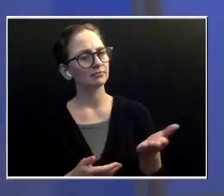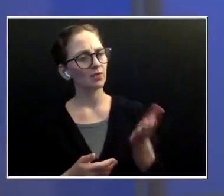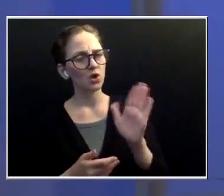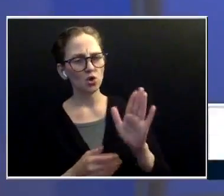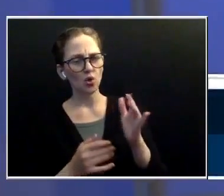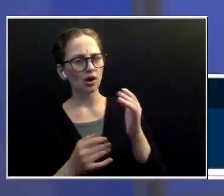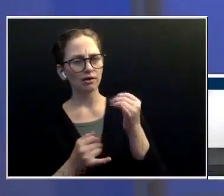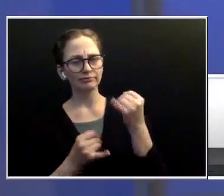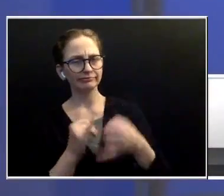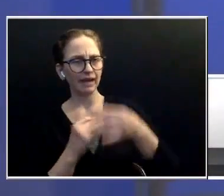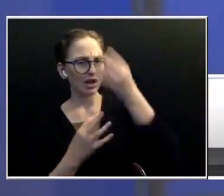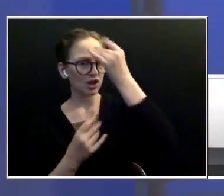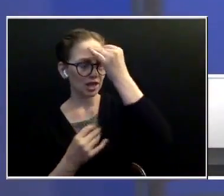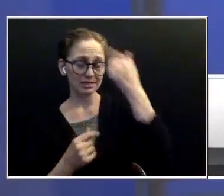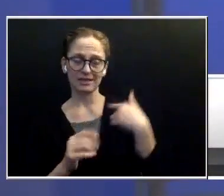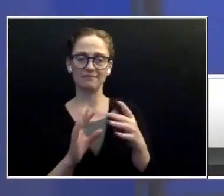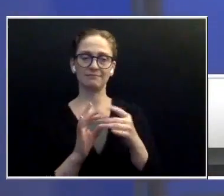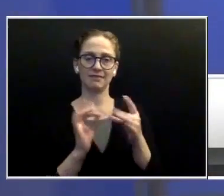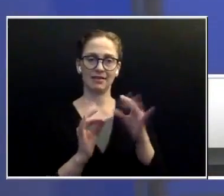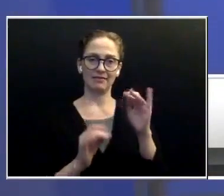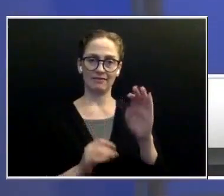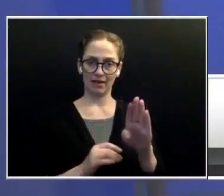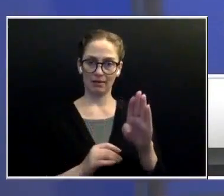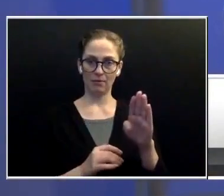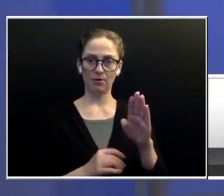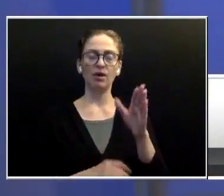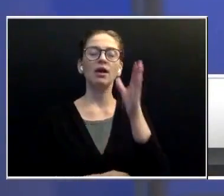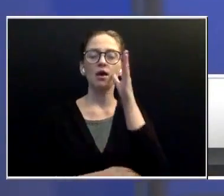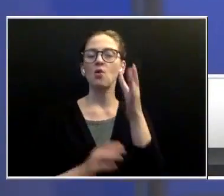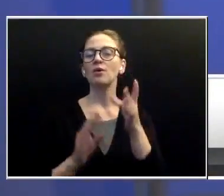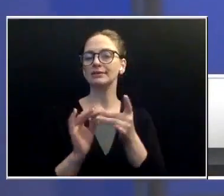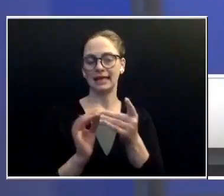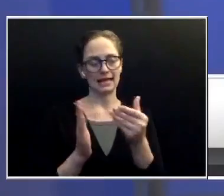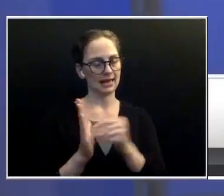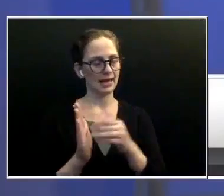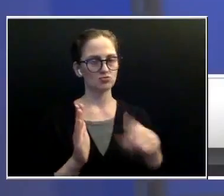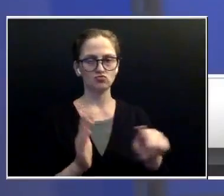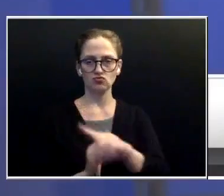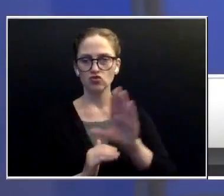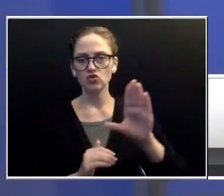February. I'm going to say it again. You are your own best health advocate. You